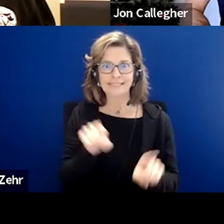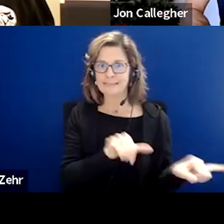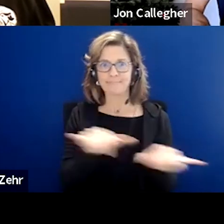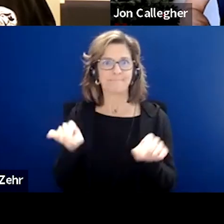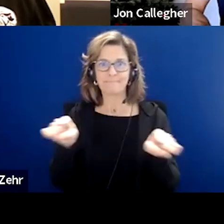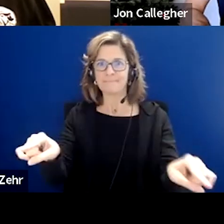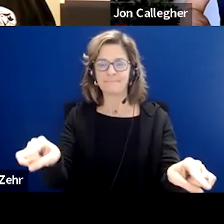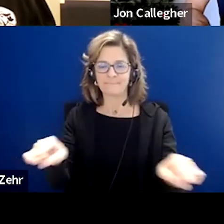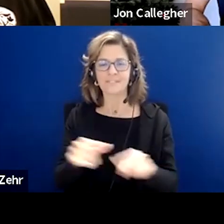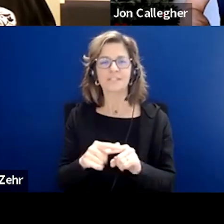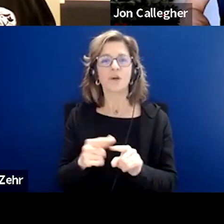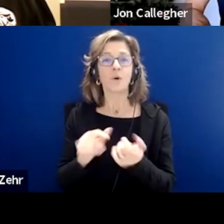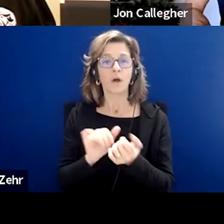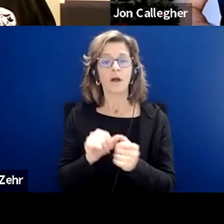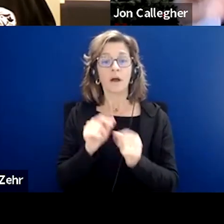perspectives in